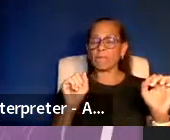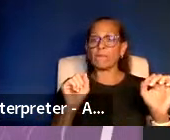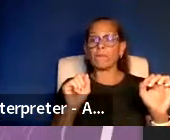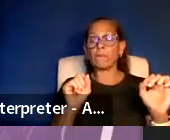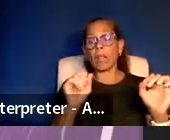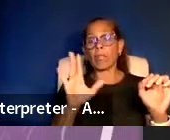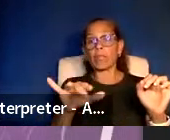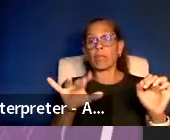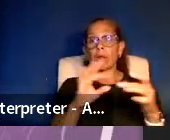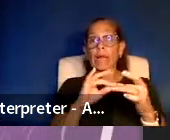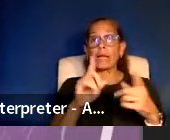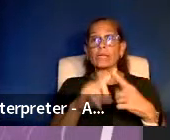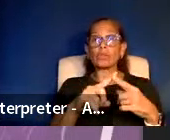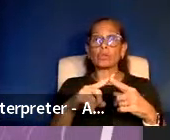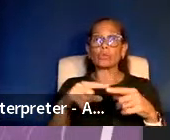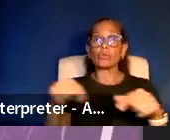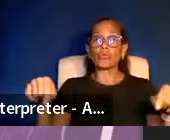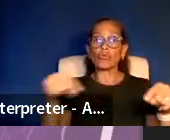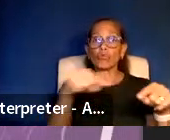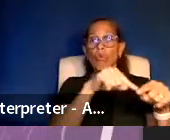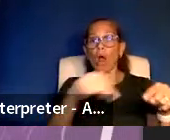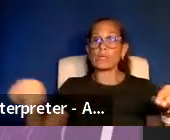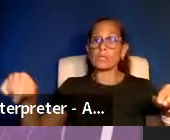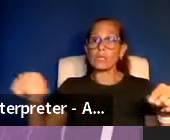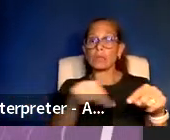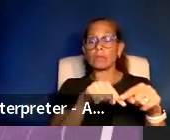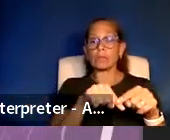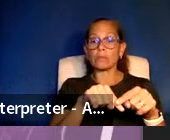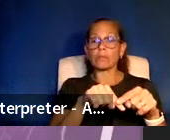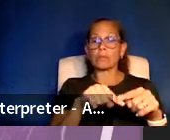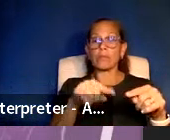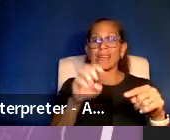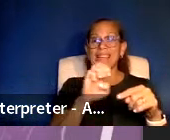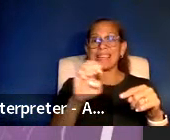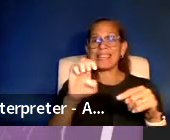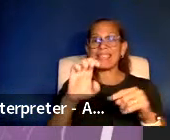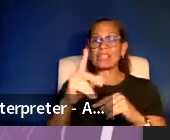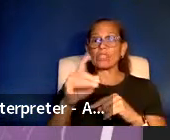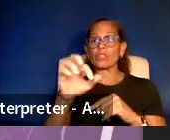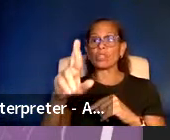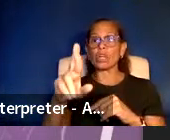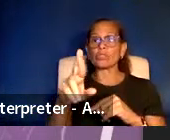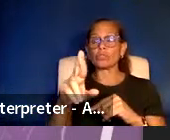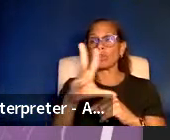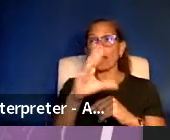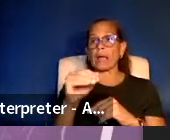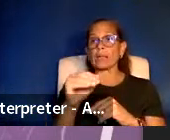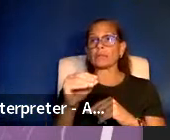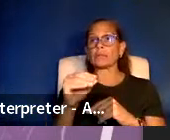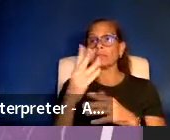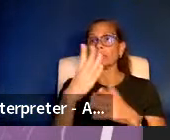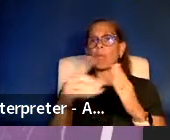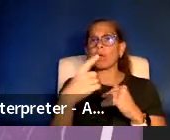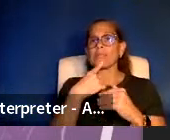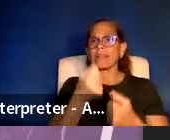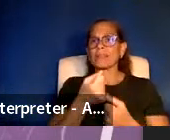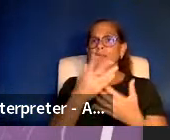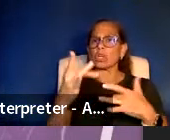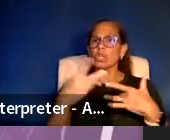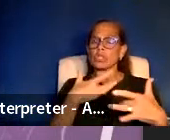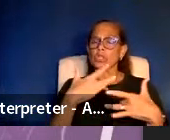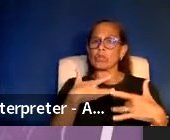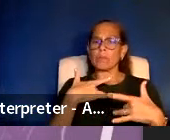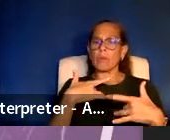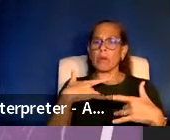Things related to crossings along East Tremont Avenue and Eastchester. Someone has expressed concerns